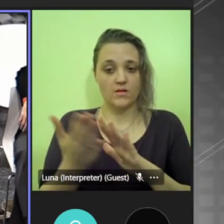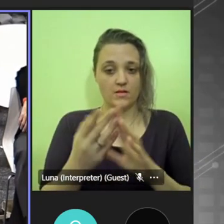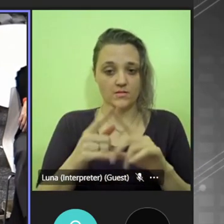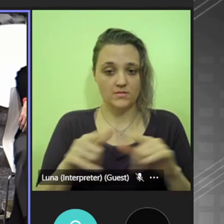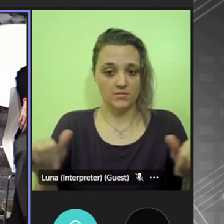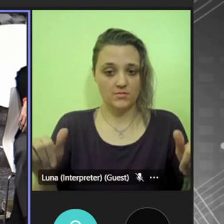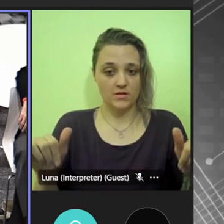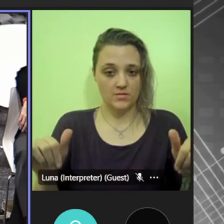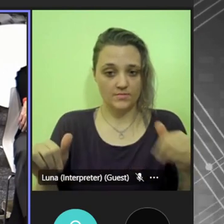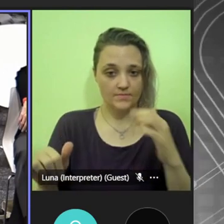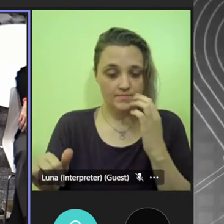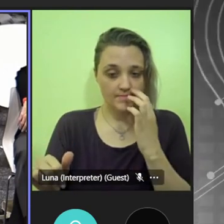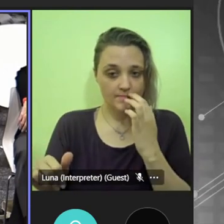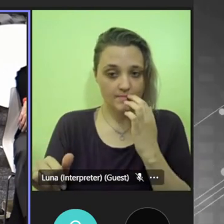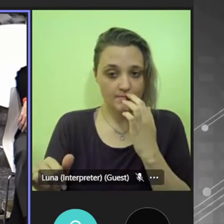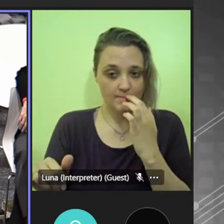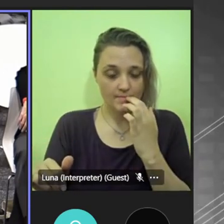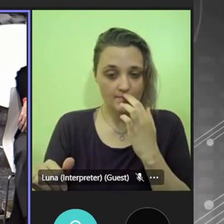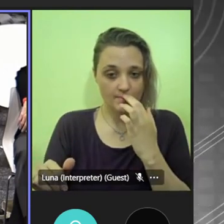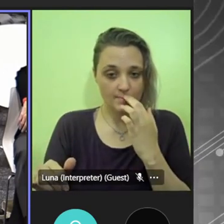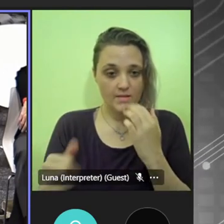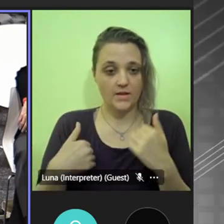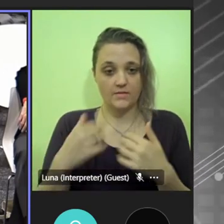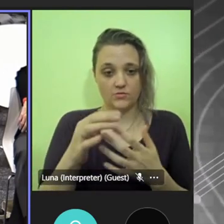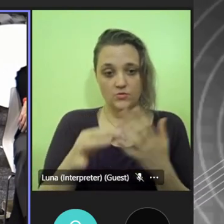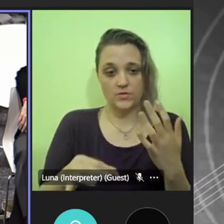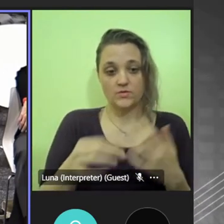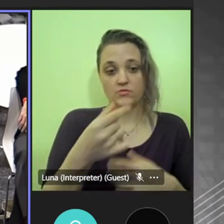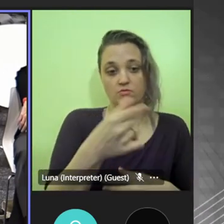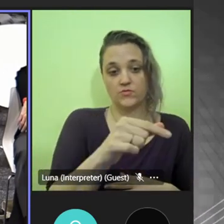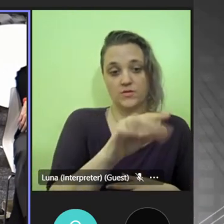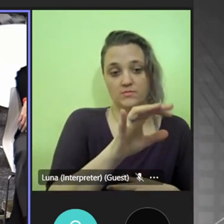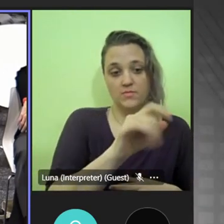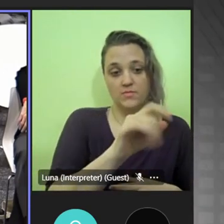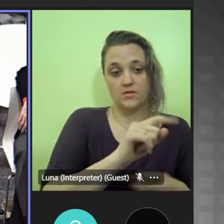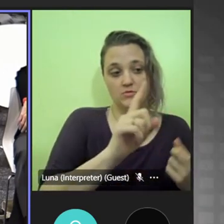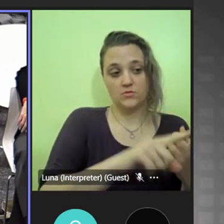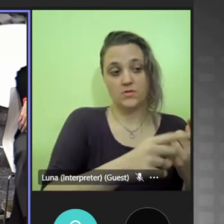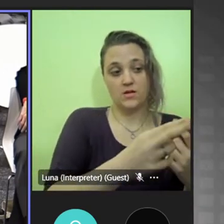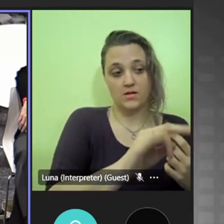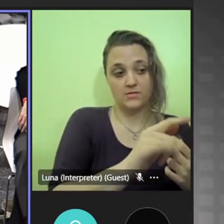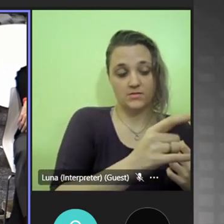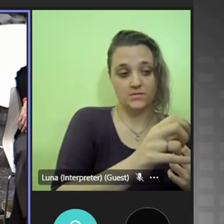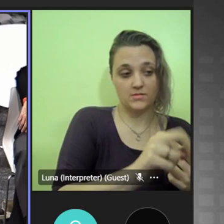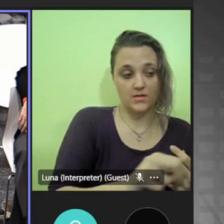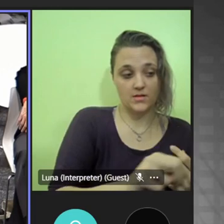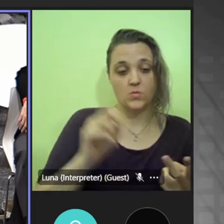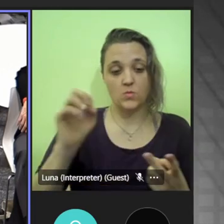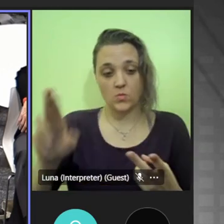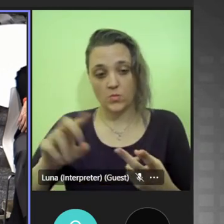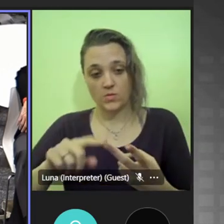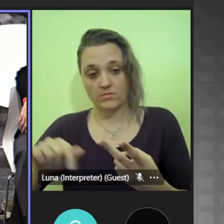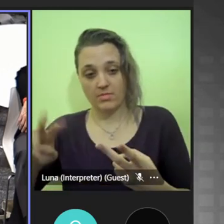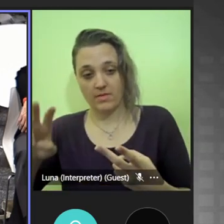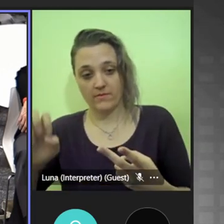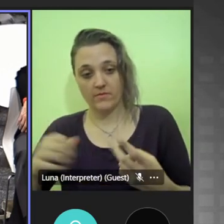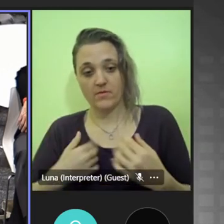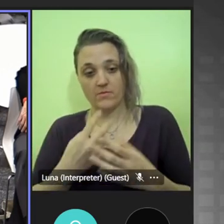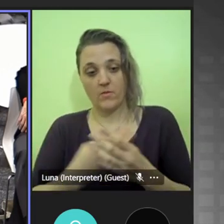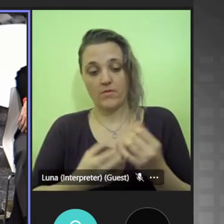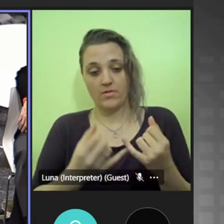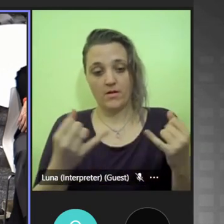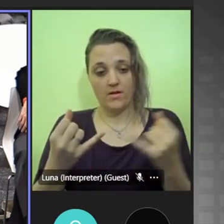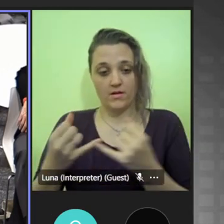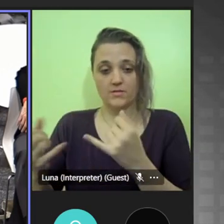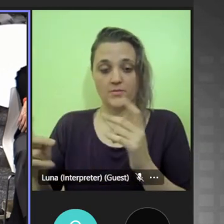running at the same time. You can have a choice either going to Greenbelt to Huntington or to Branch Avenue. So you can have